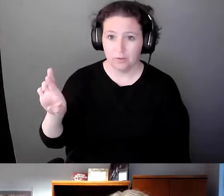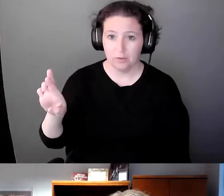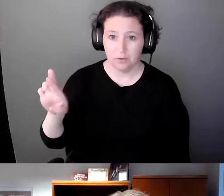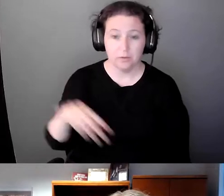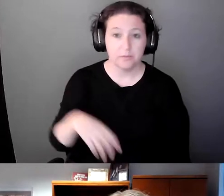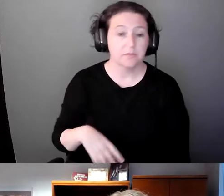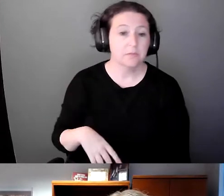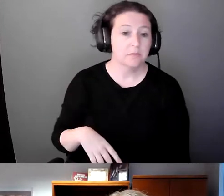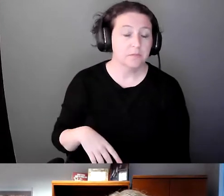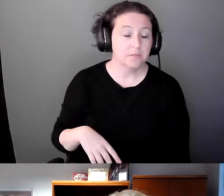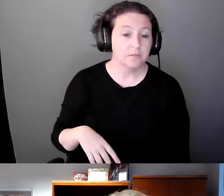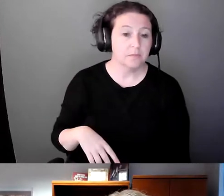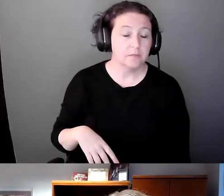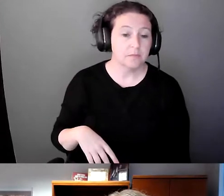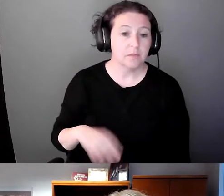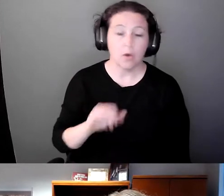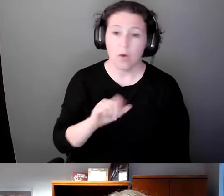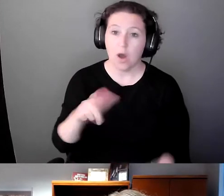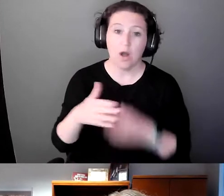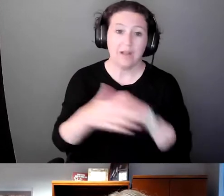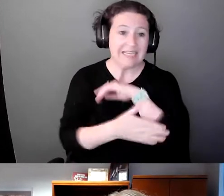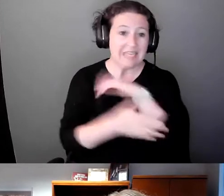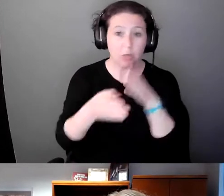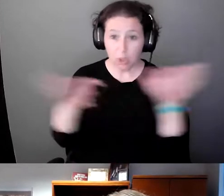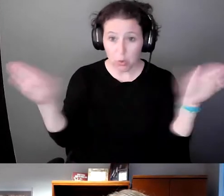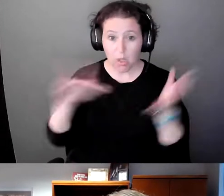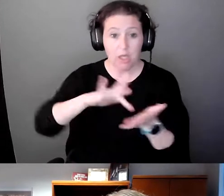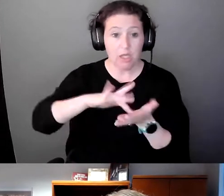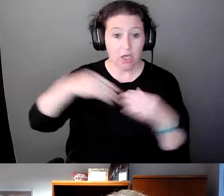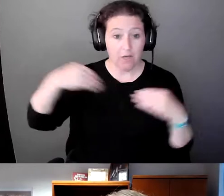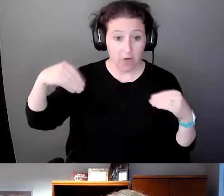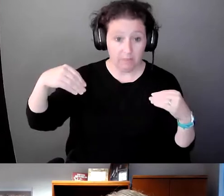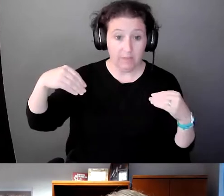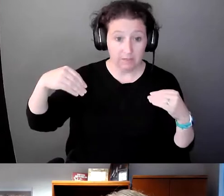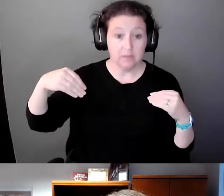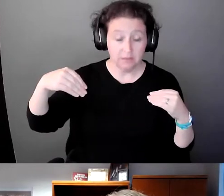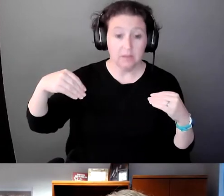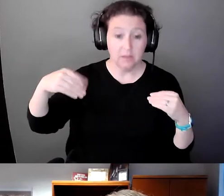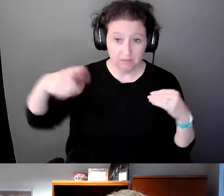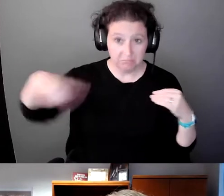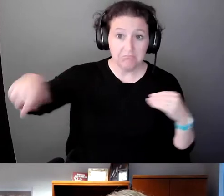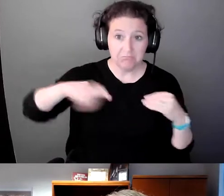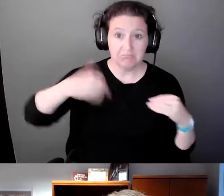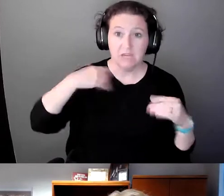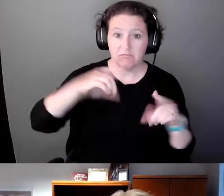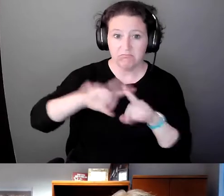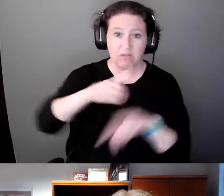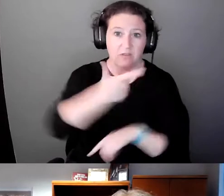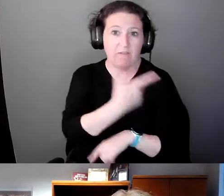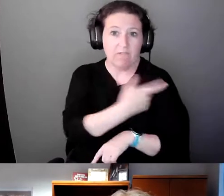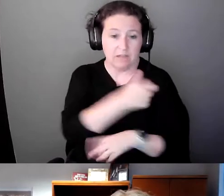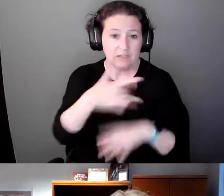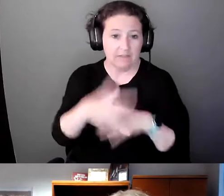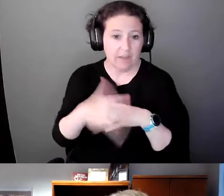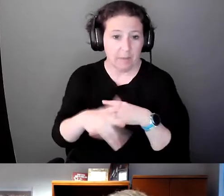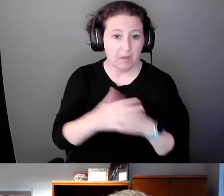our countywide pharmacies are also participating with various vaccines, and to find